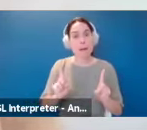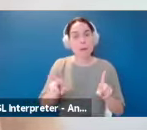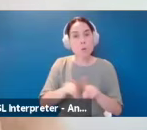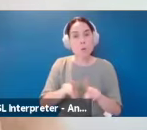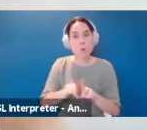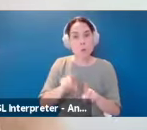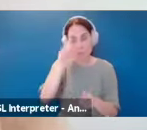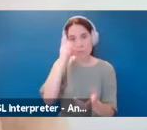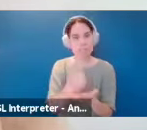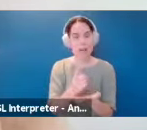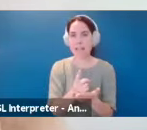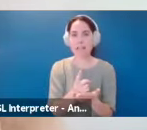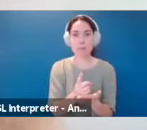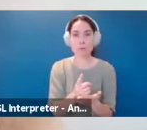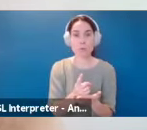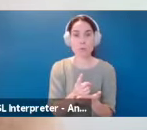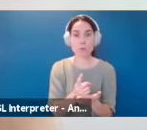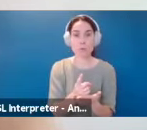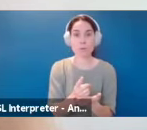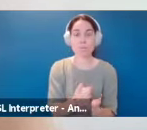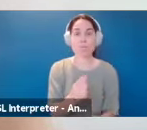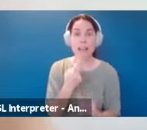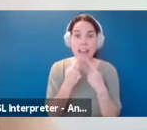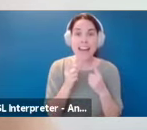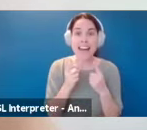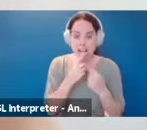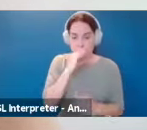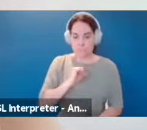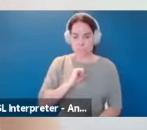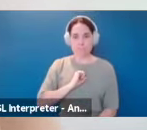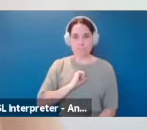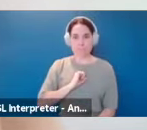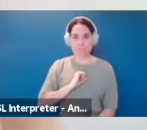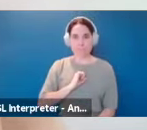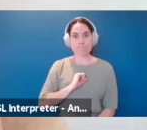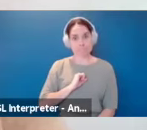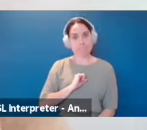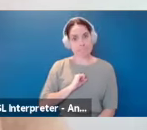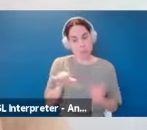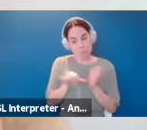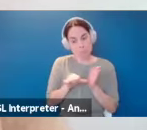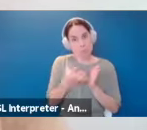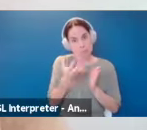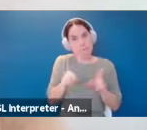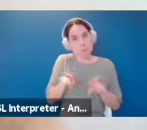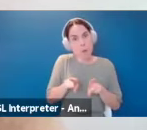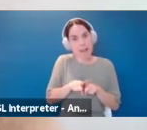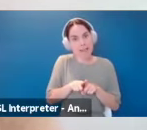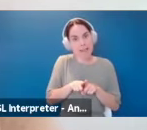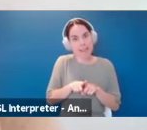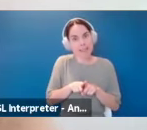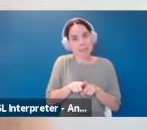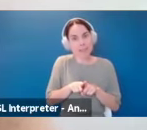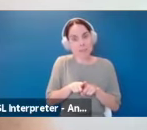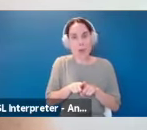full of problems as well. So, I'm trying to be courageous in entering as skillfully as I can into this